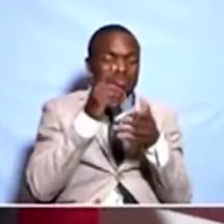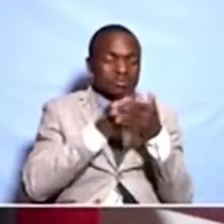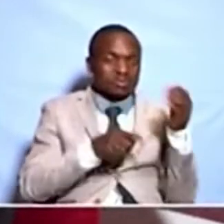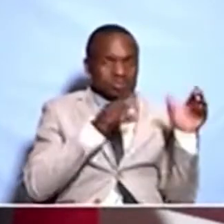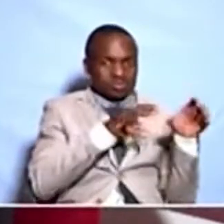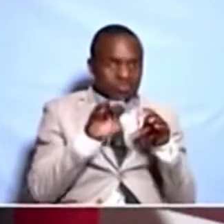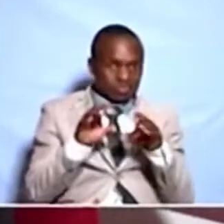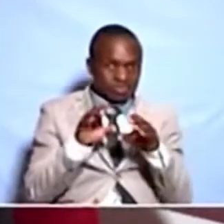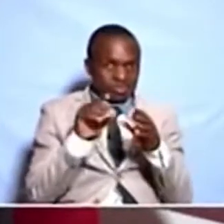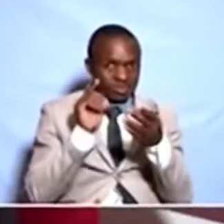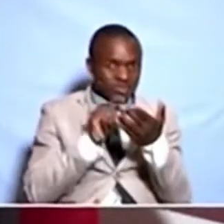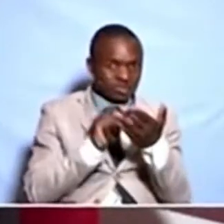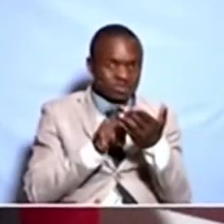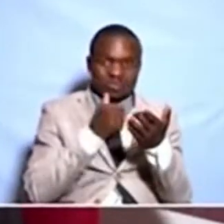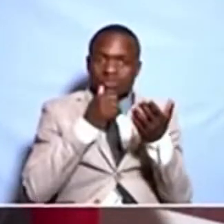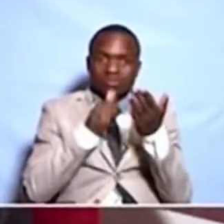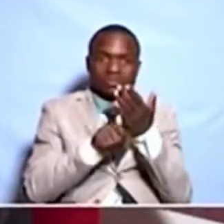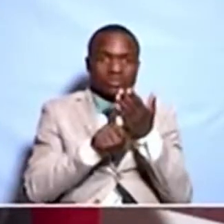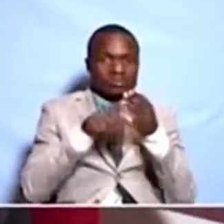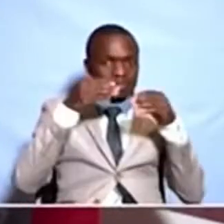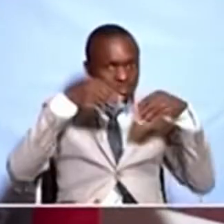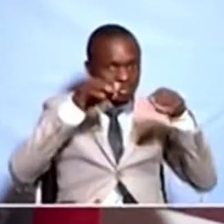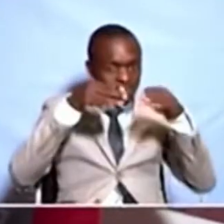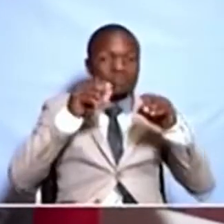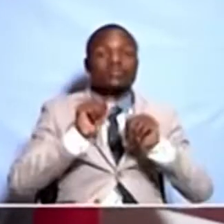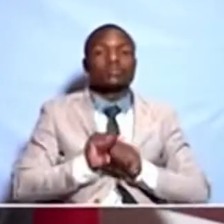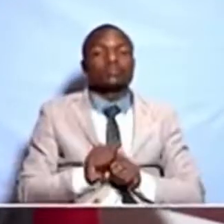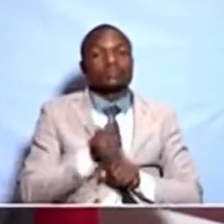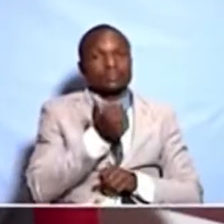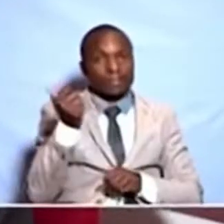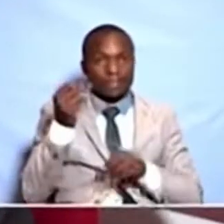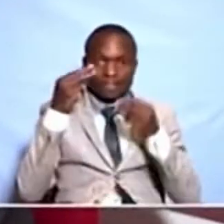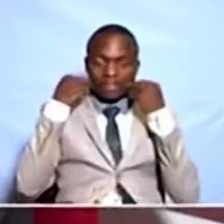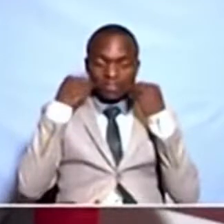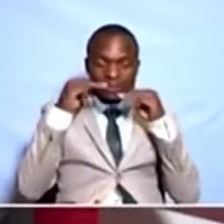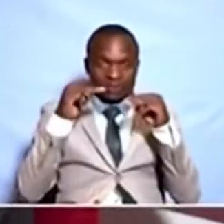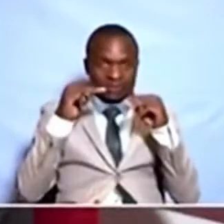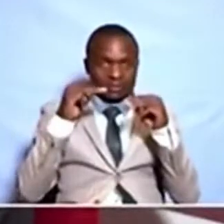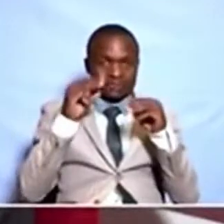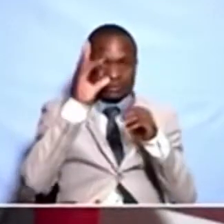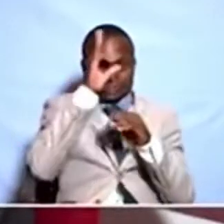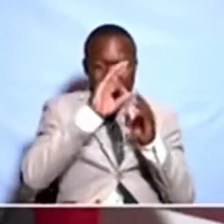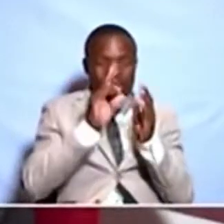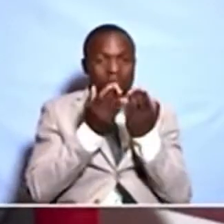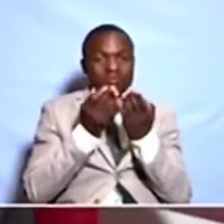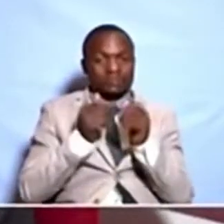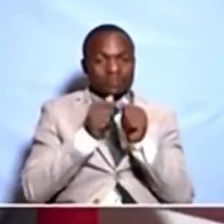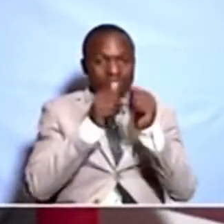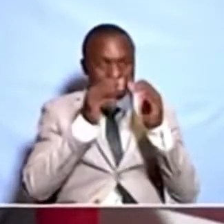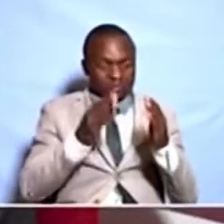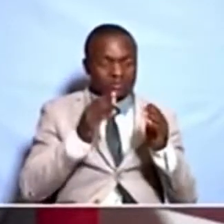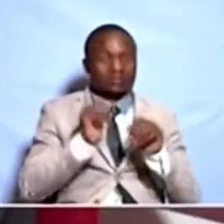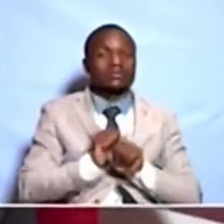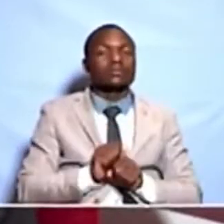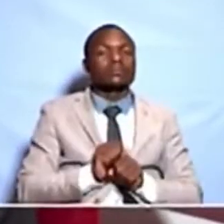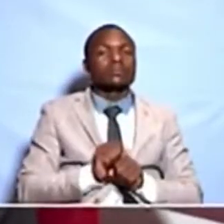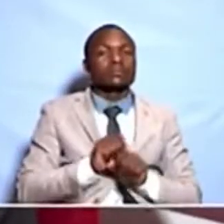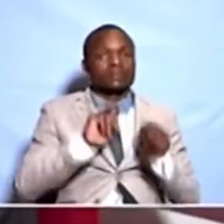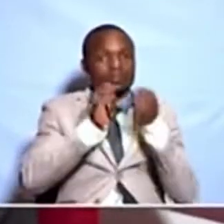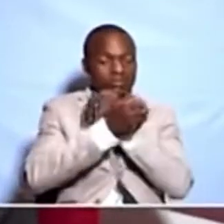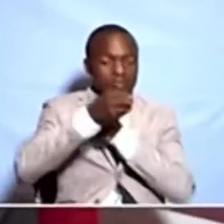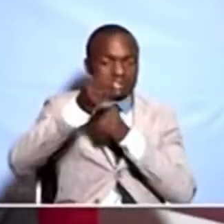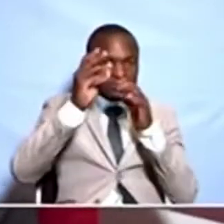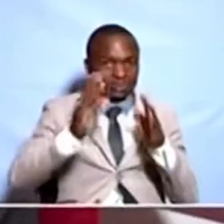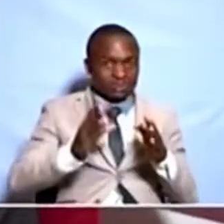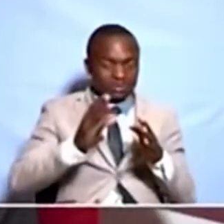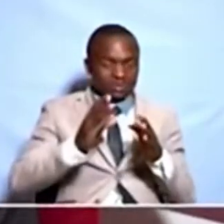do on the letter of sale? Another message on our Facebook follower, on our Facebook page, is a change of ownership with